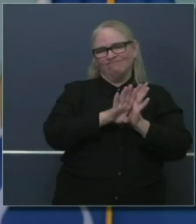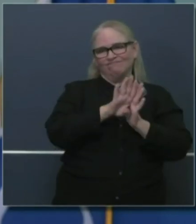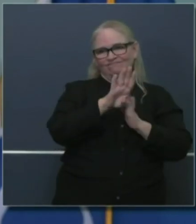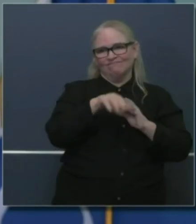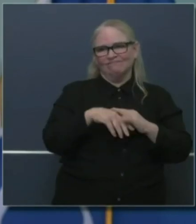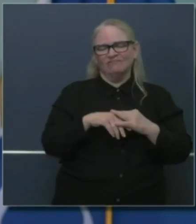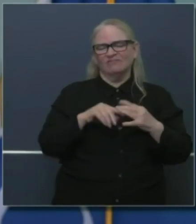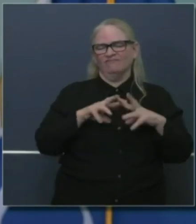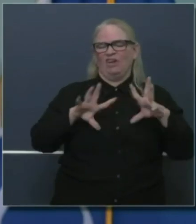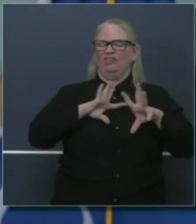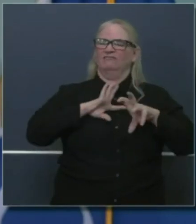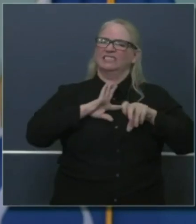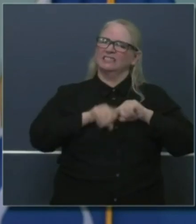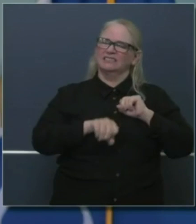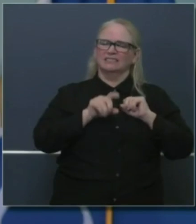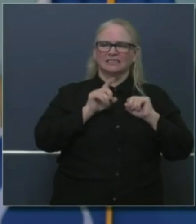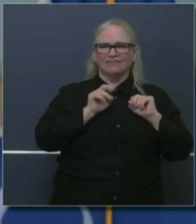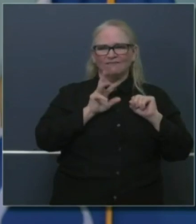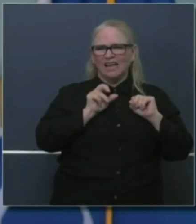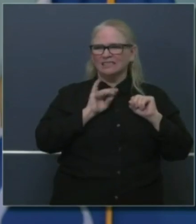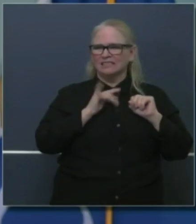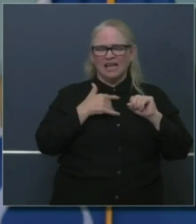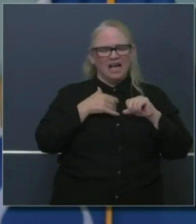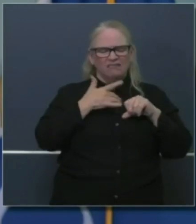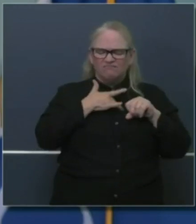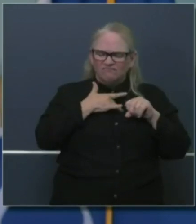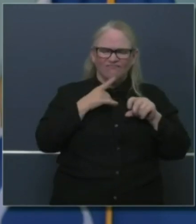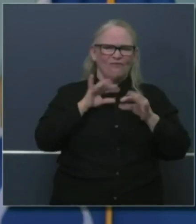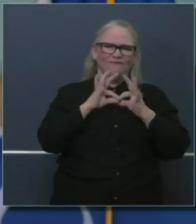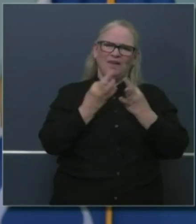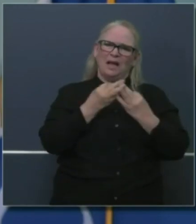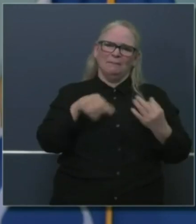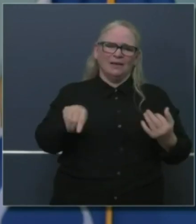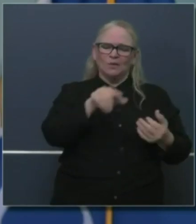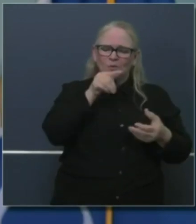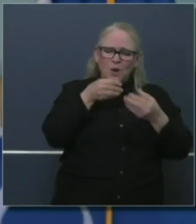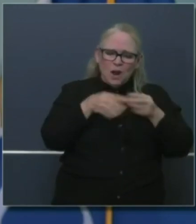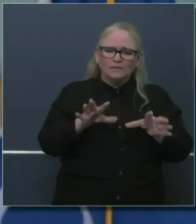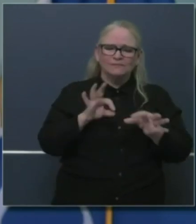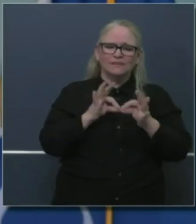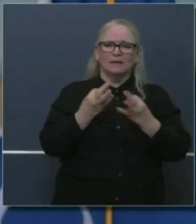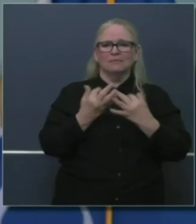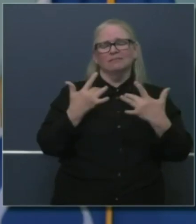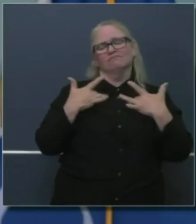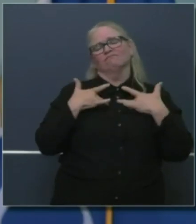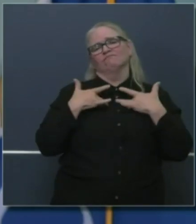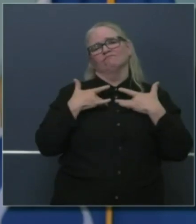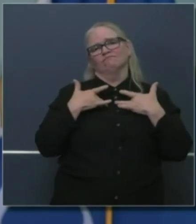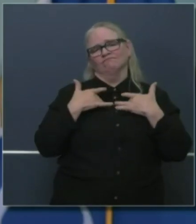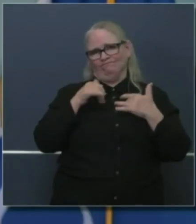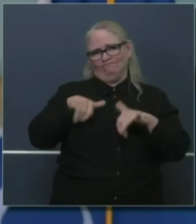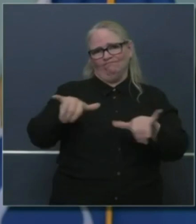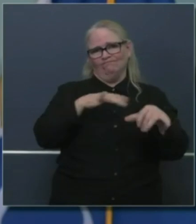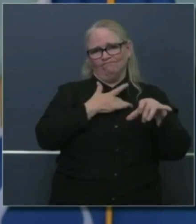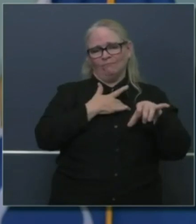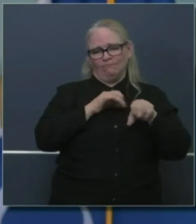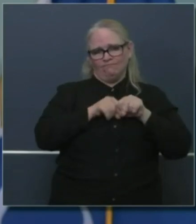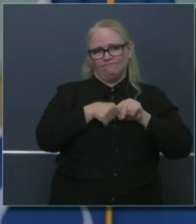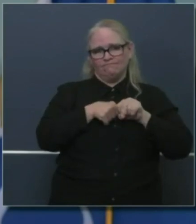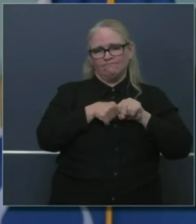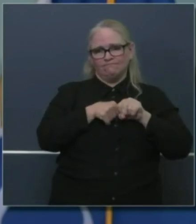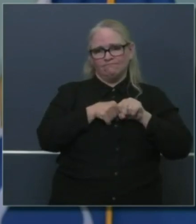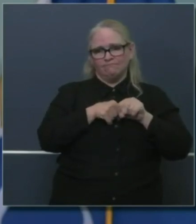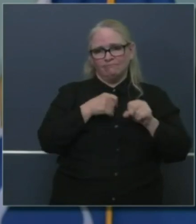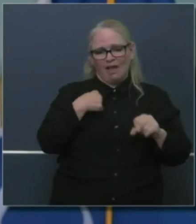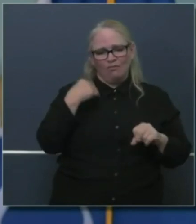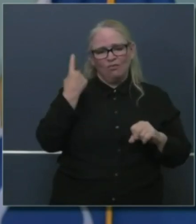for families, loved ones that are lost, and frustration for all of us in terms of just coming to grips with the magnitude of what we're up against. And